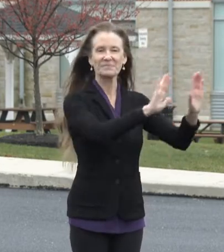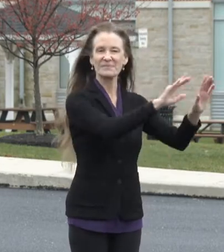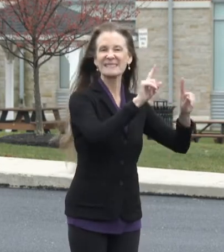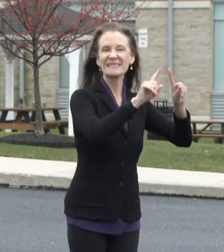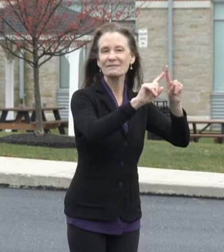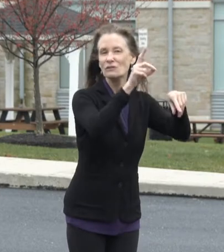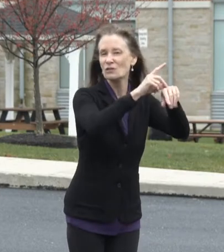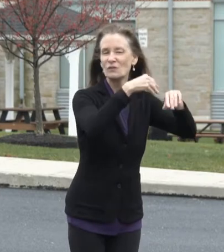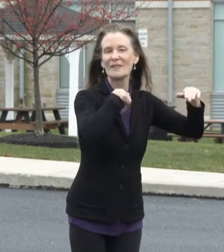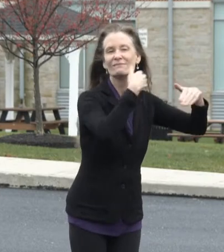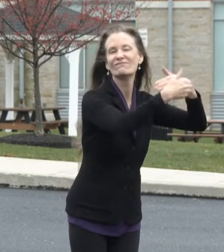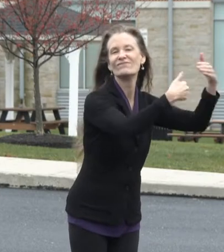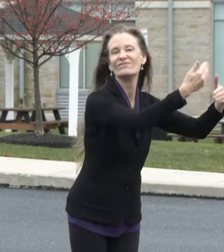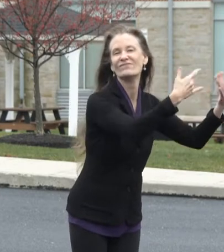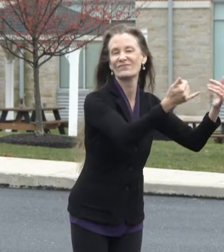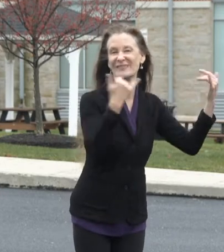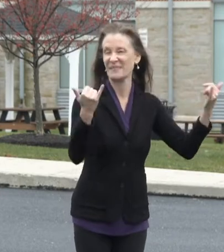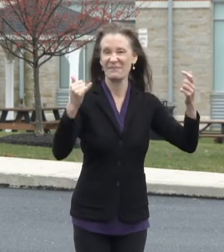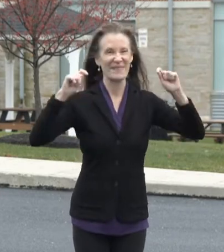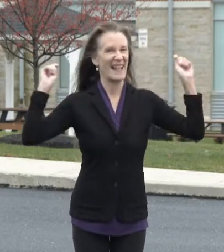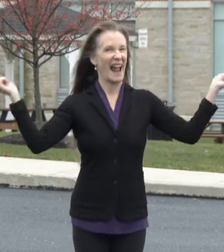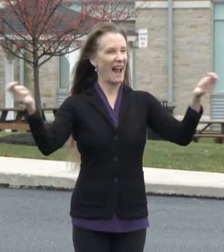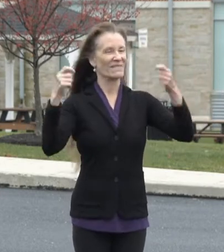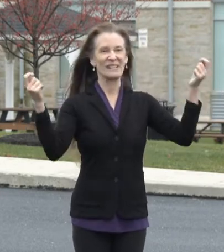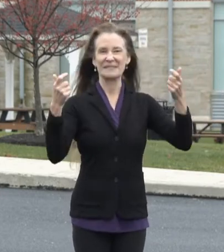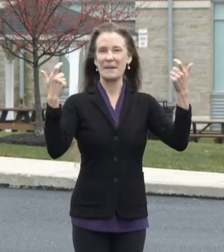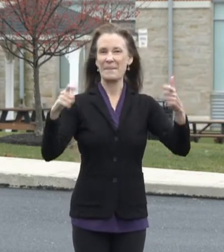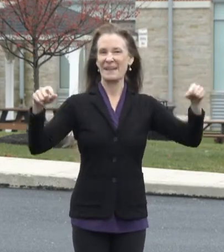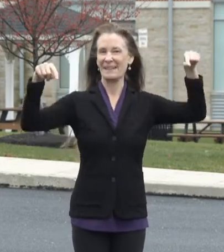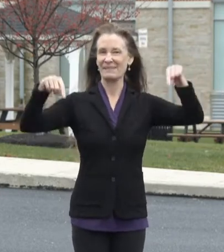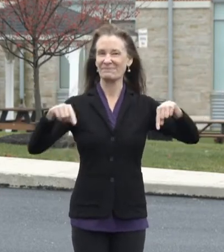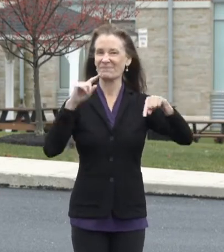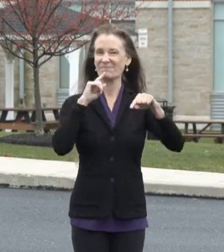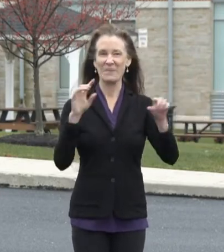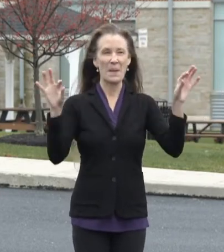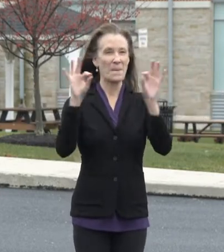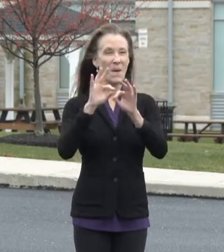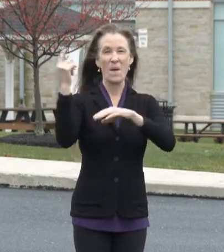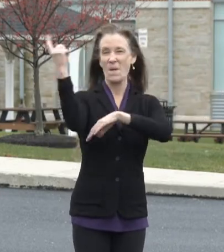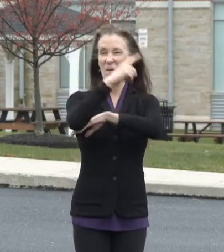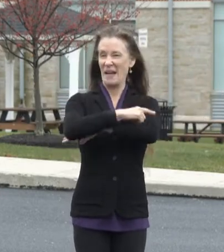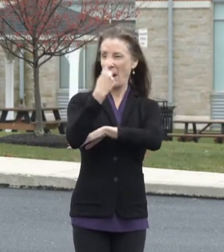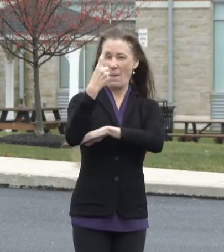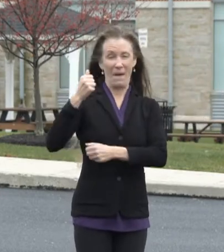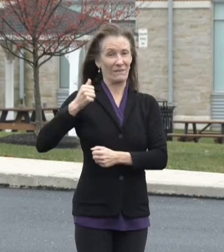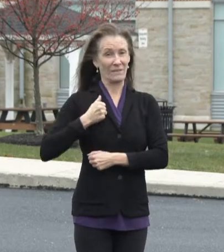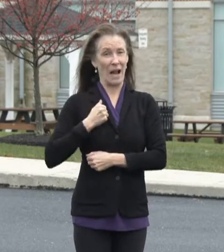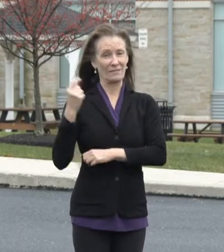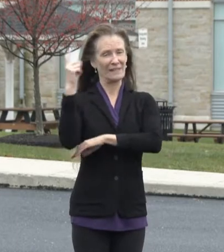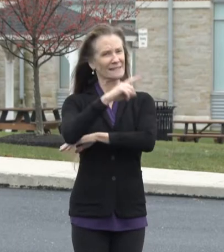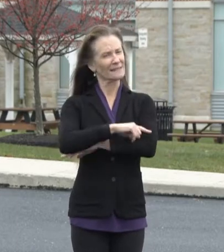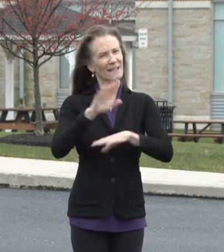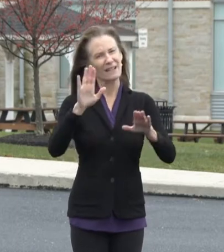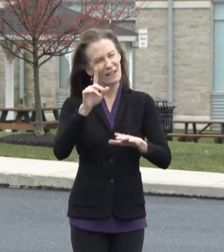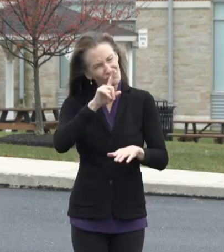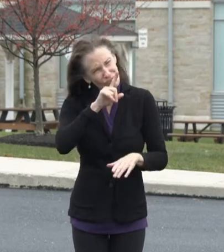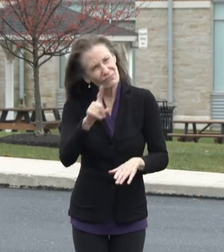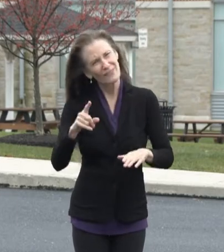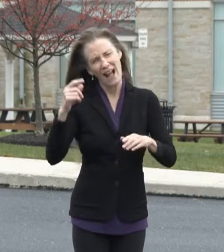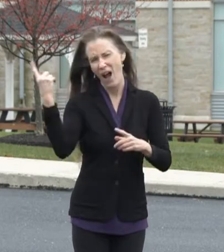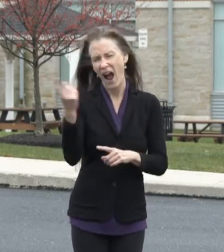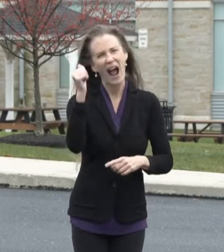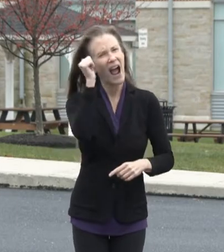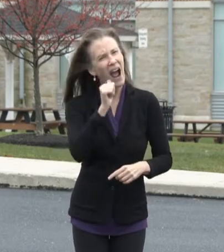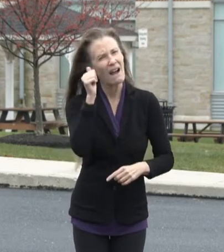Something that's so important cannot or should not be relegated to a single day. And we have to honor our commitment in both words and our actions to